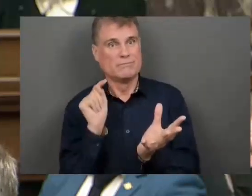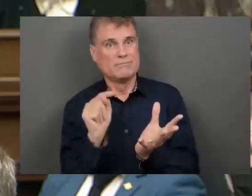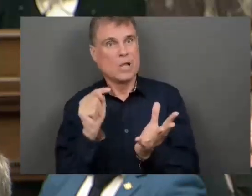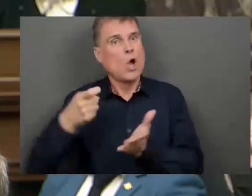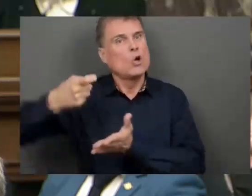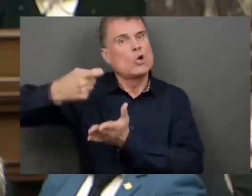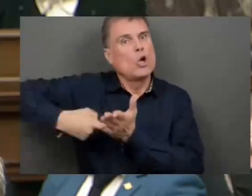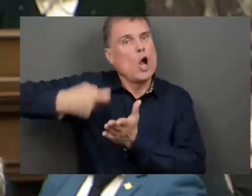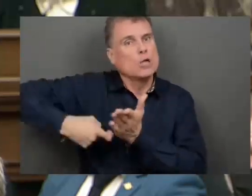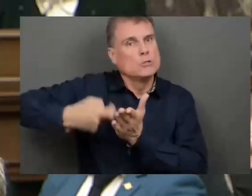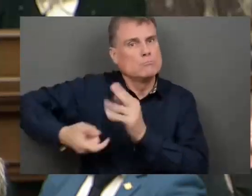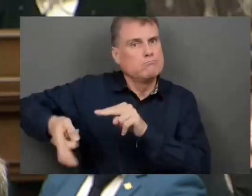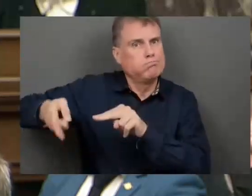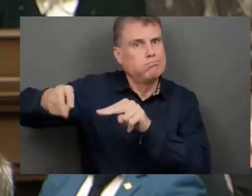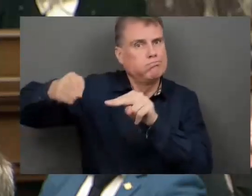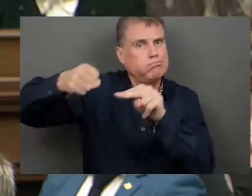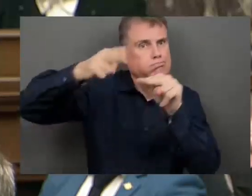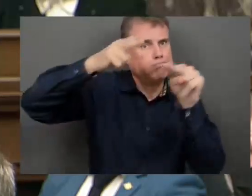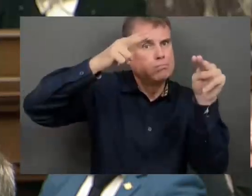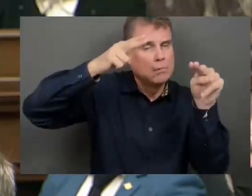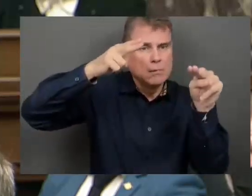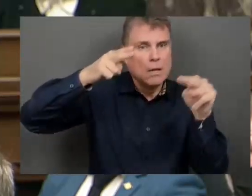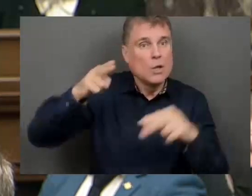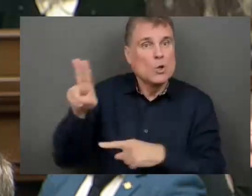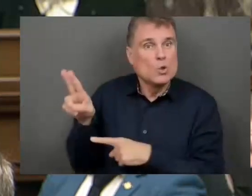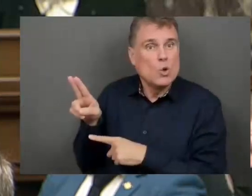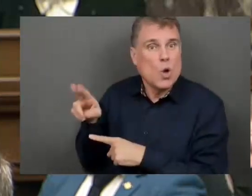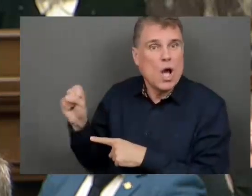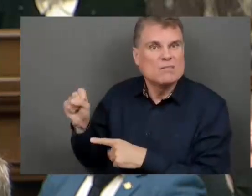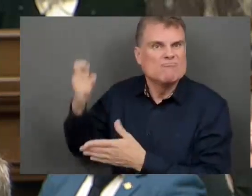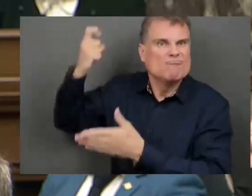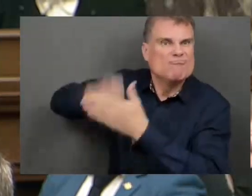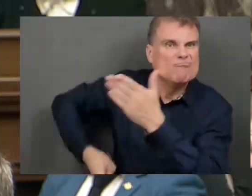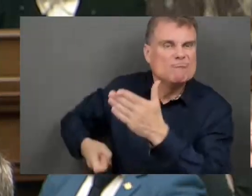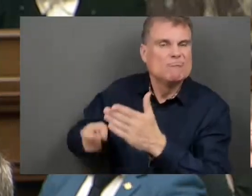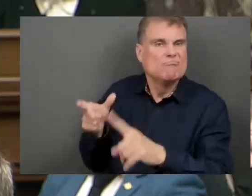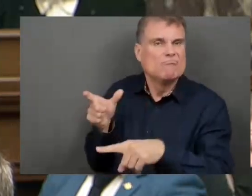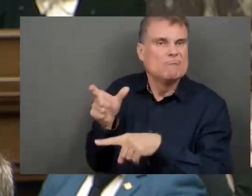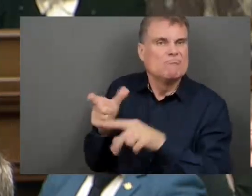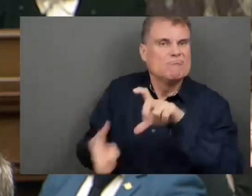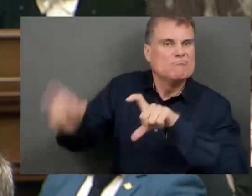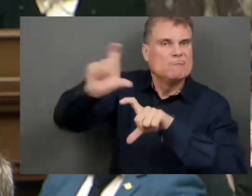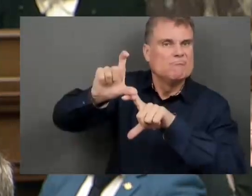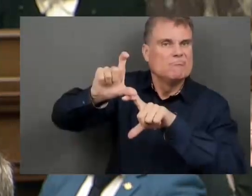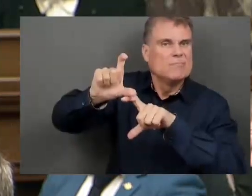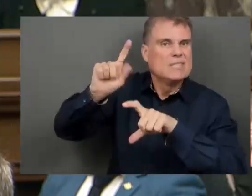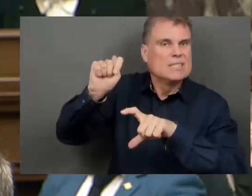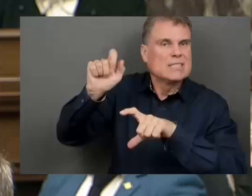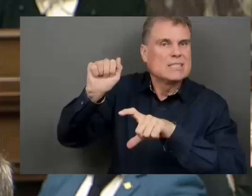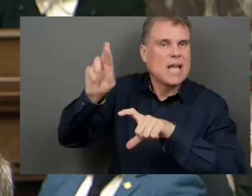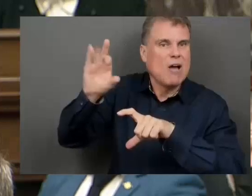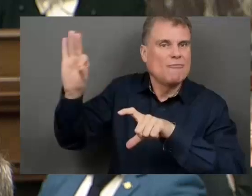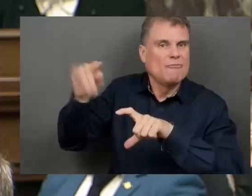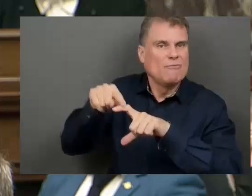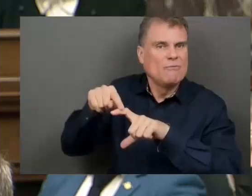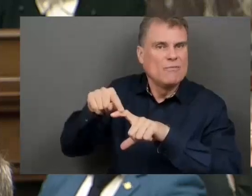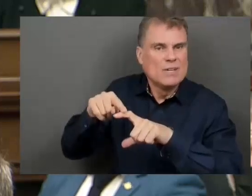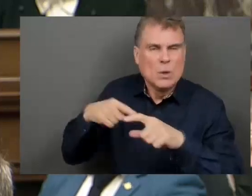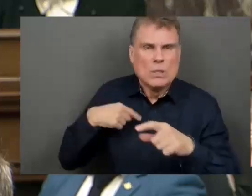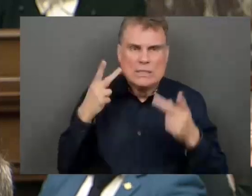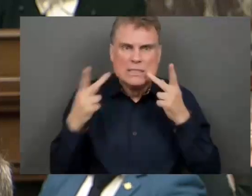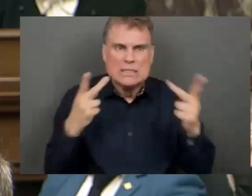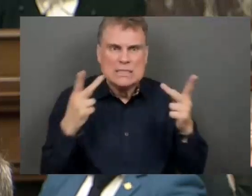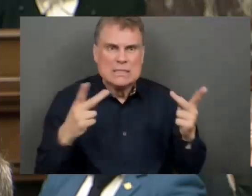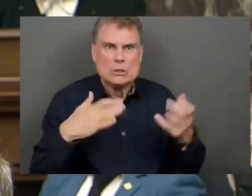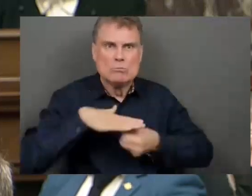impacts on people. We all hear and feel the pressures on people every day. What I will say,